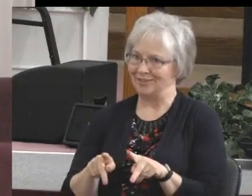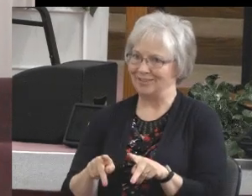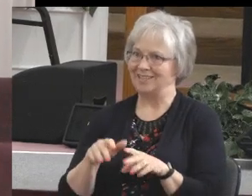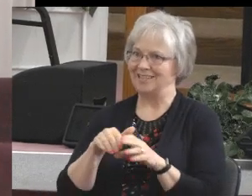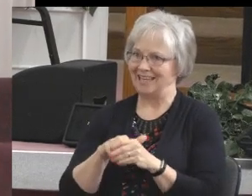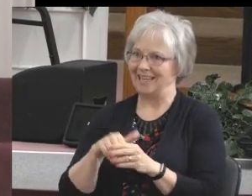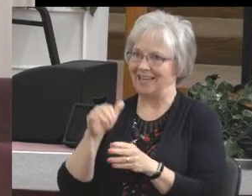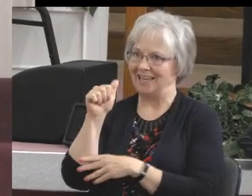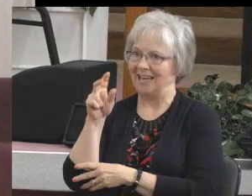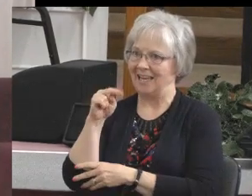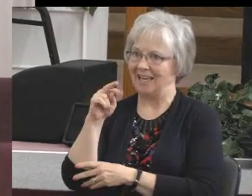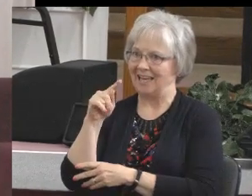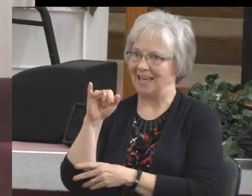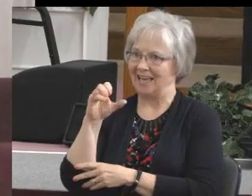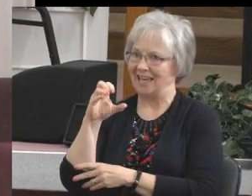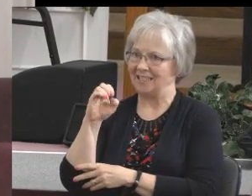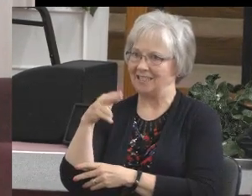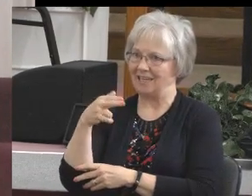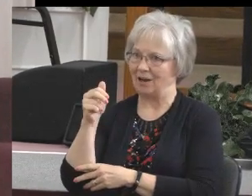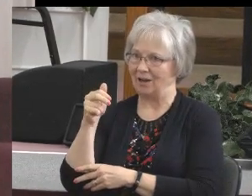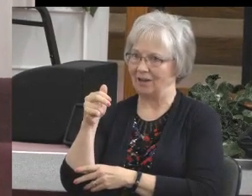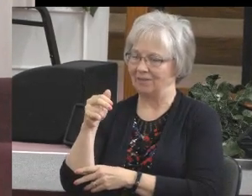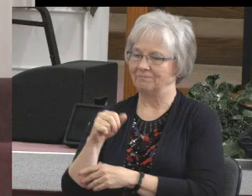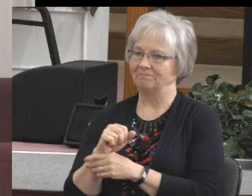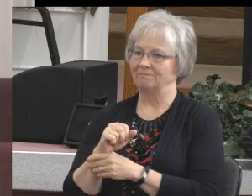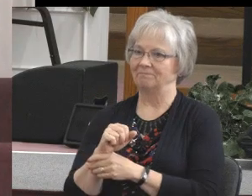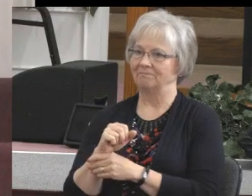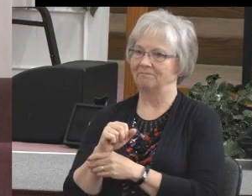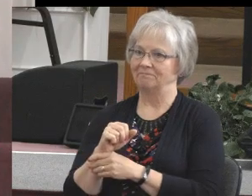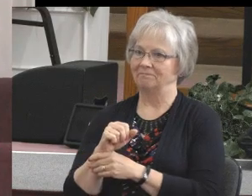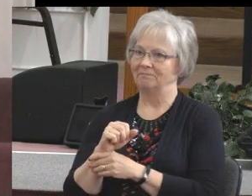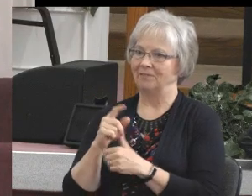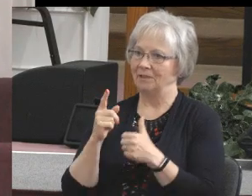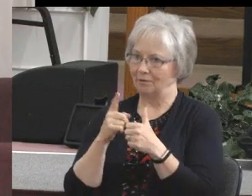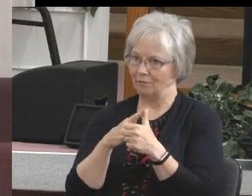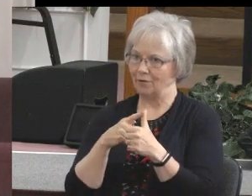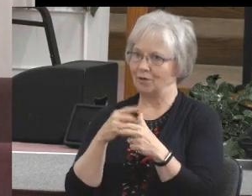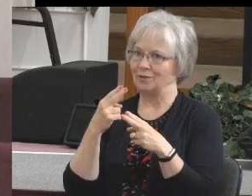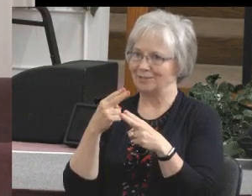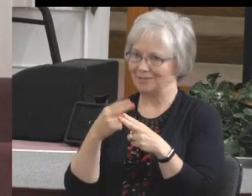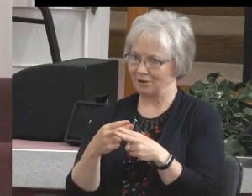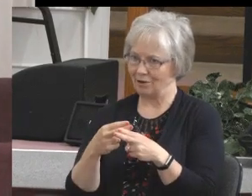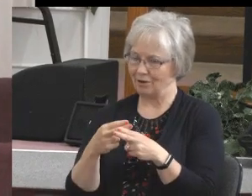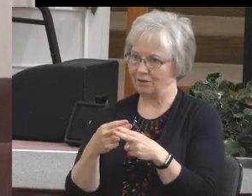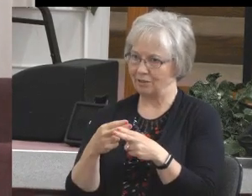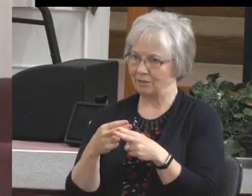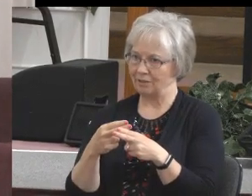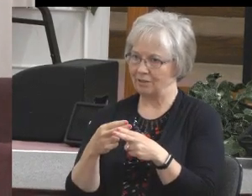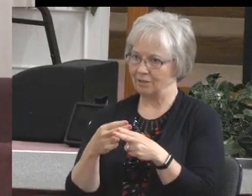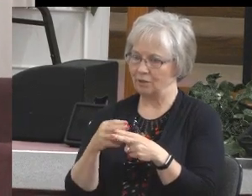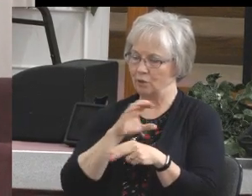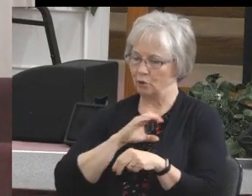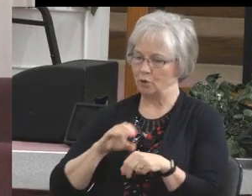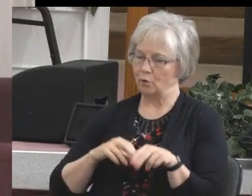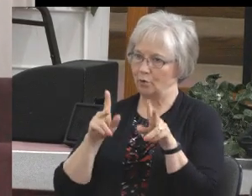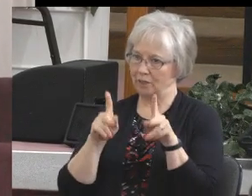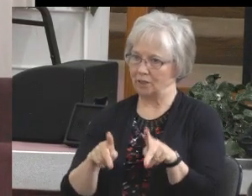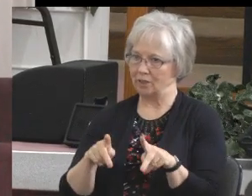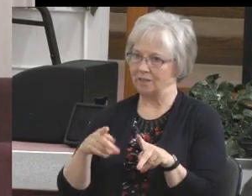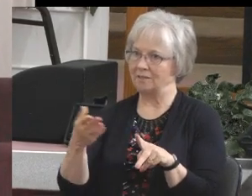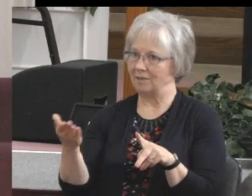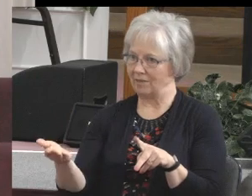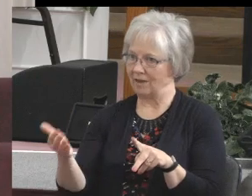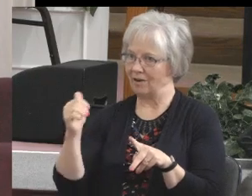They were first called Christians in Antioch. Now you'll notice two key items that